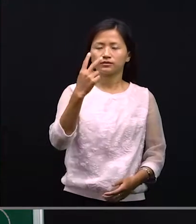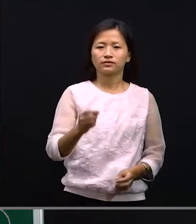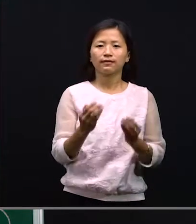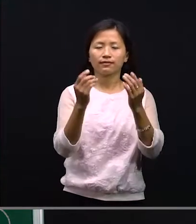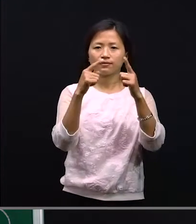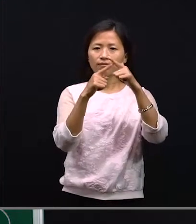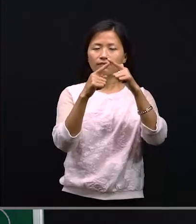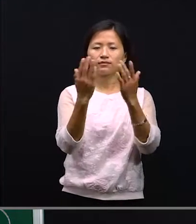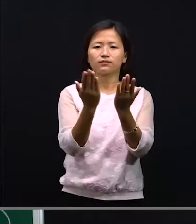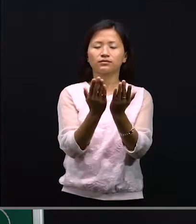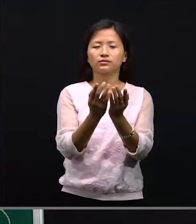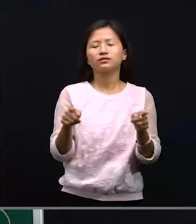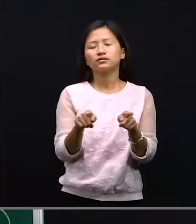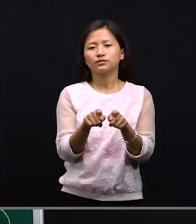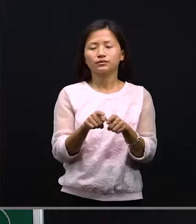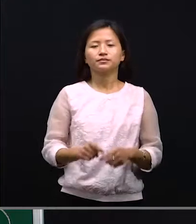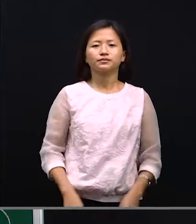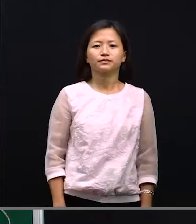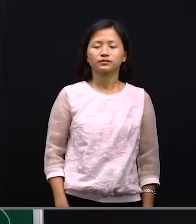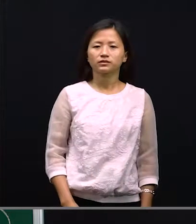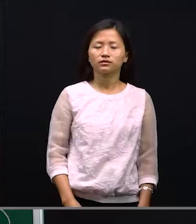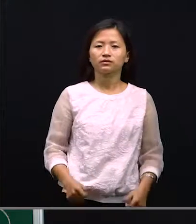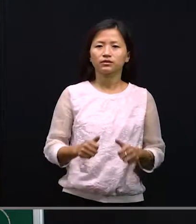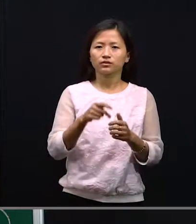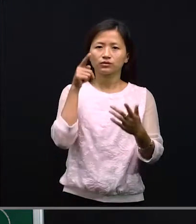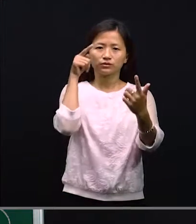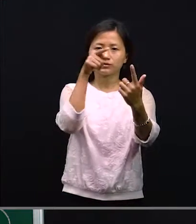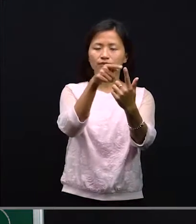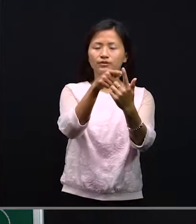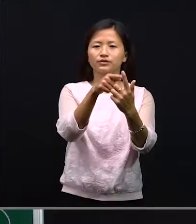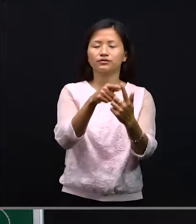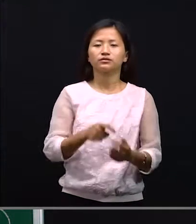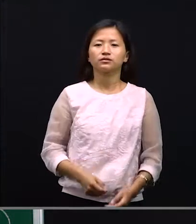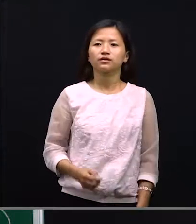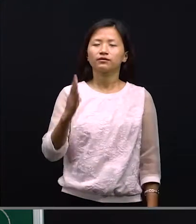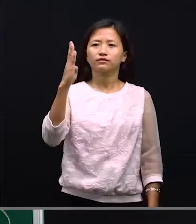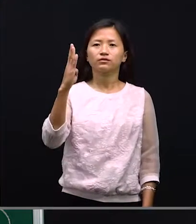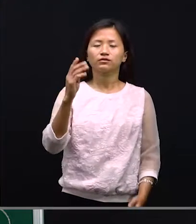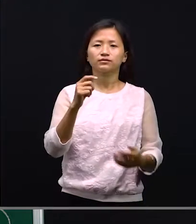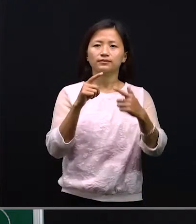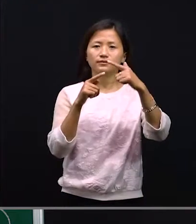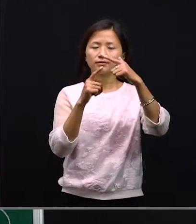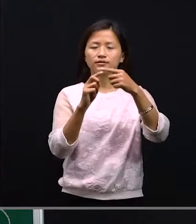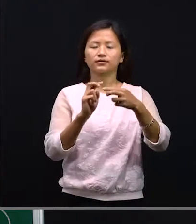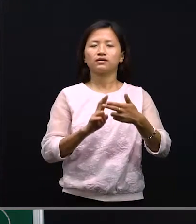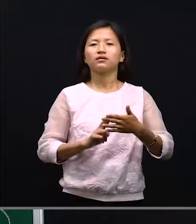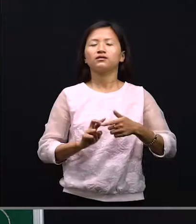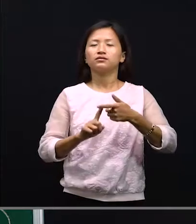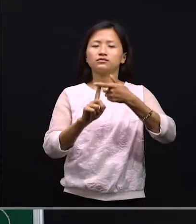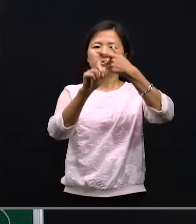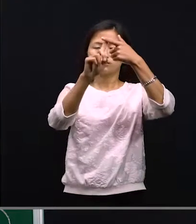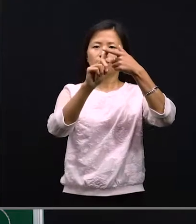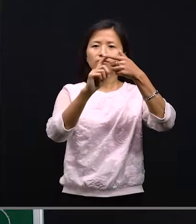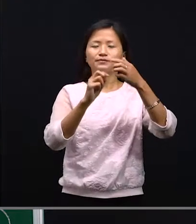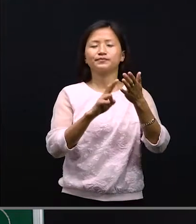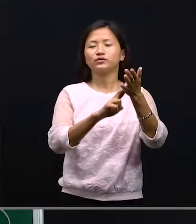well. Okay, now here, according to the directions, we all know that there are four directions: so north, south,